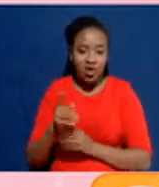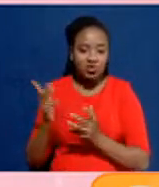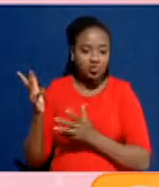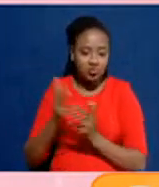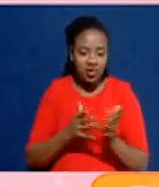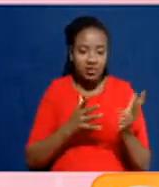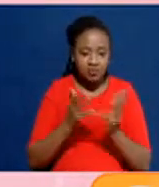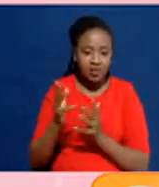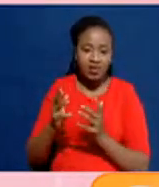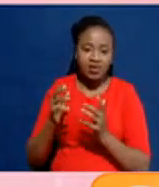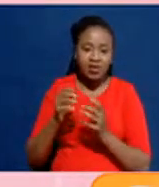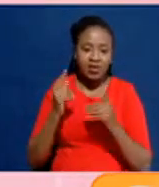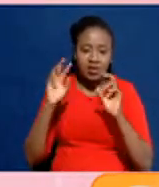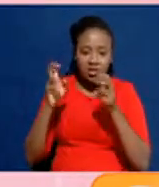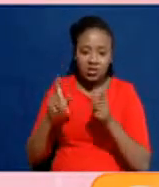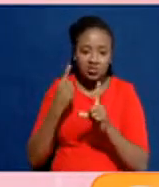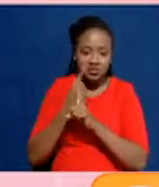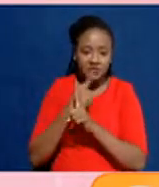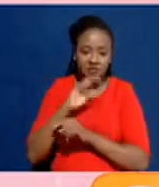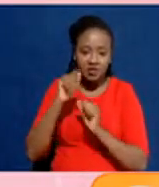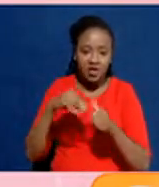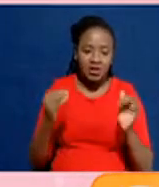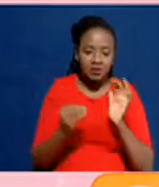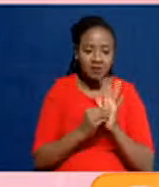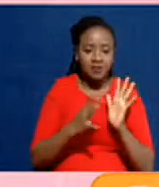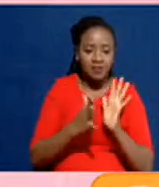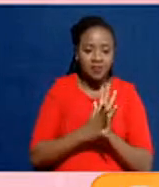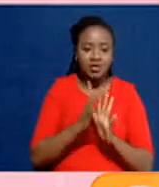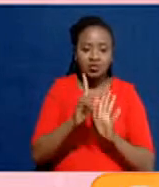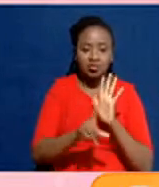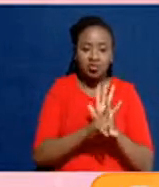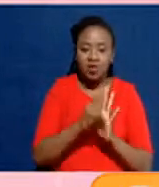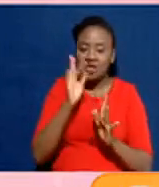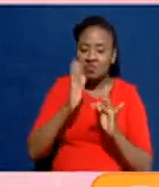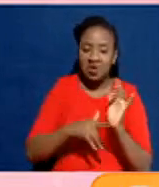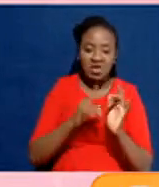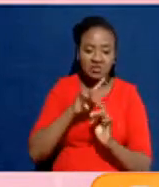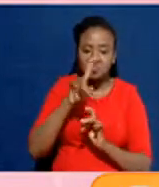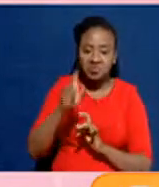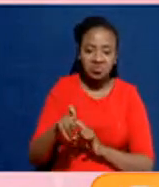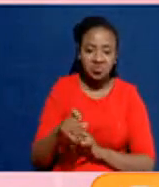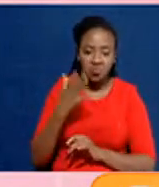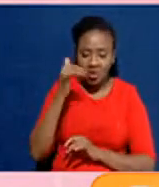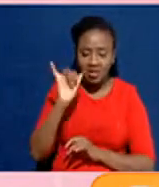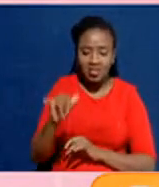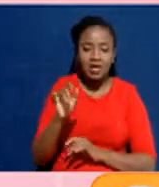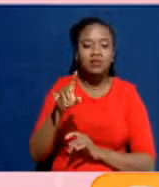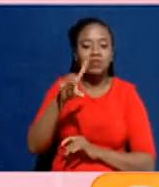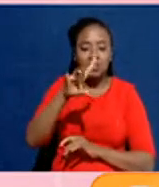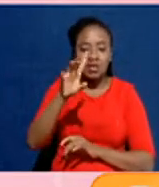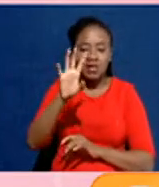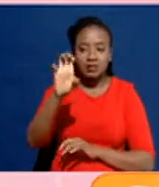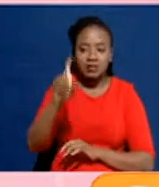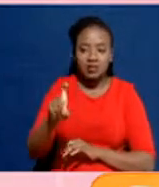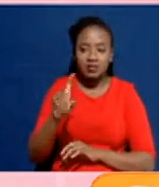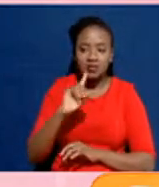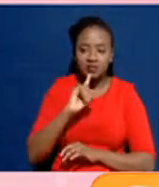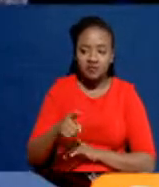issues that become law. And you can't question, because this is executive order and it is there.